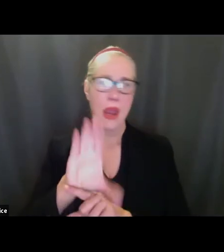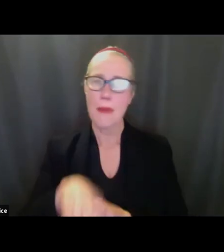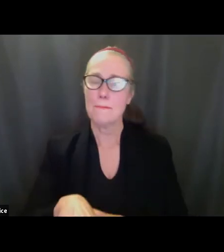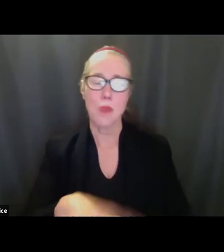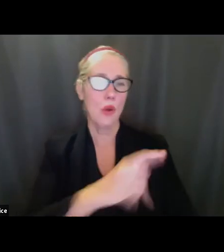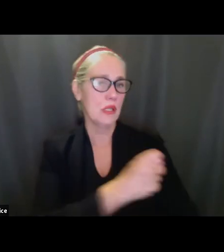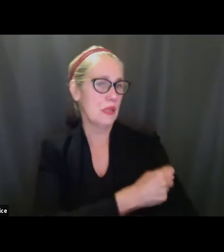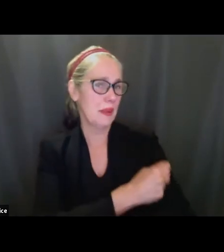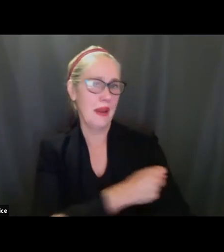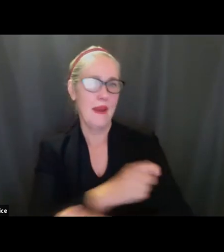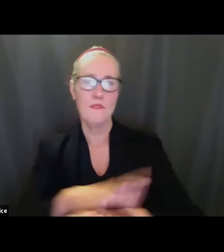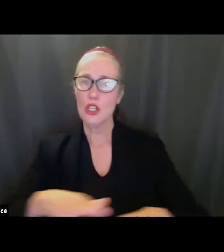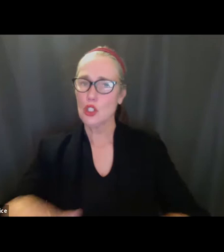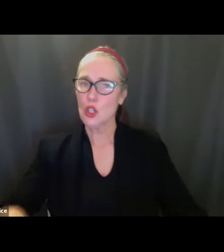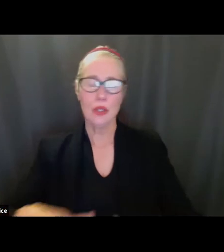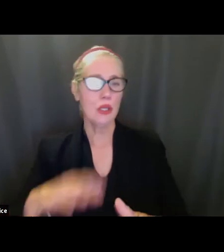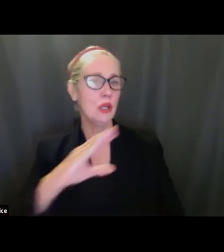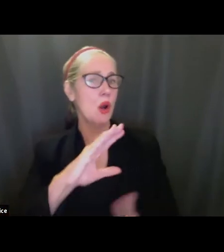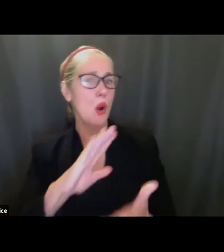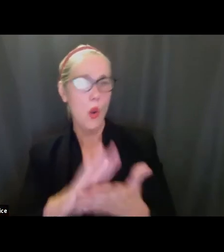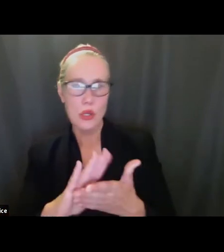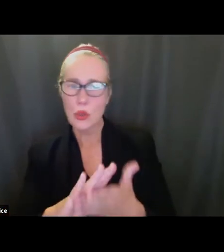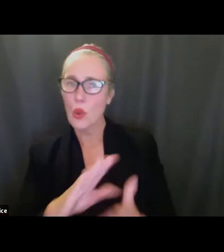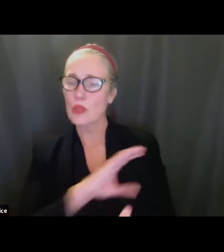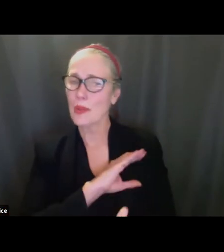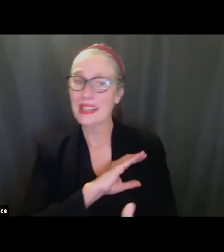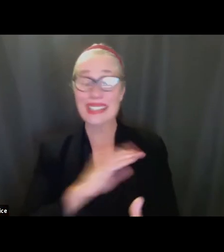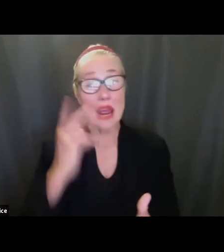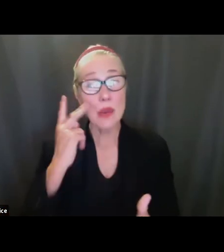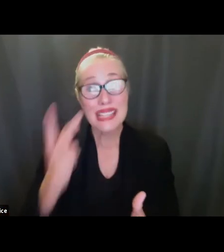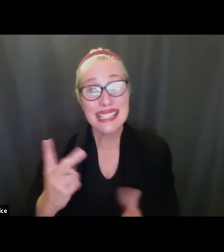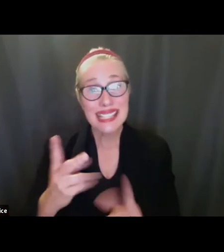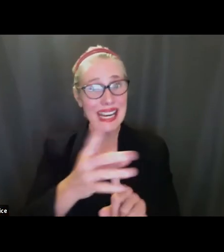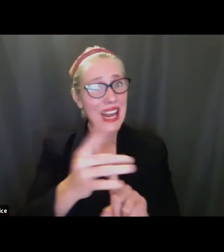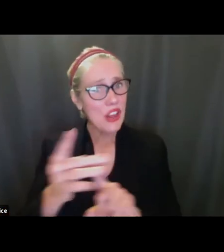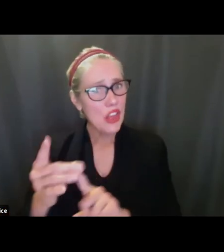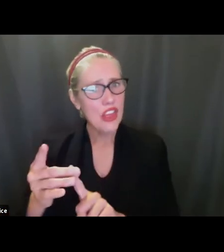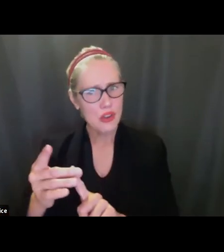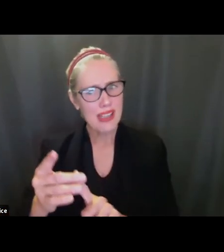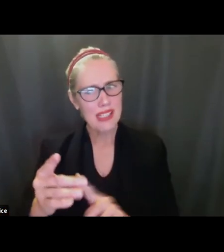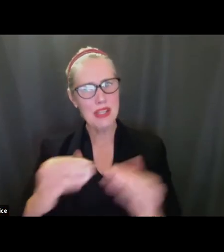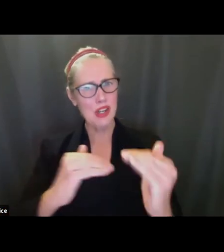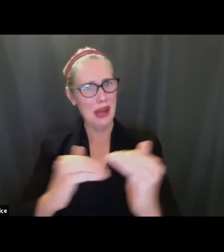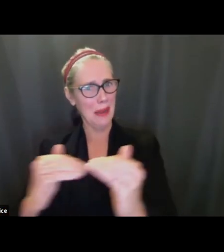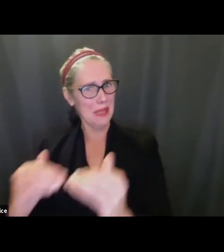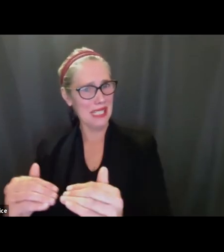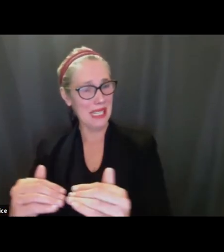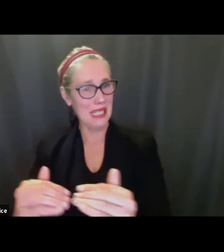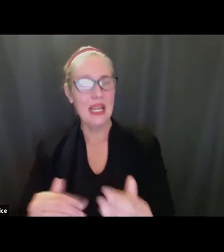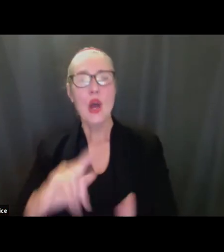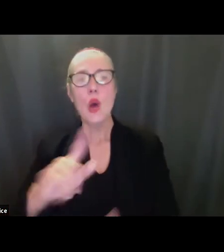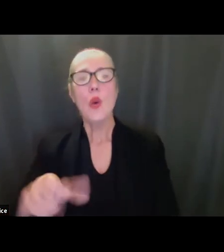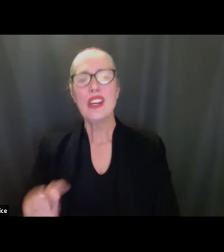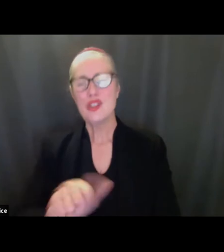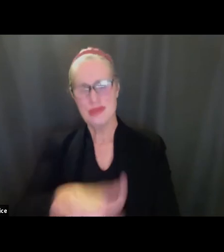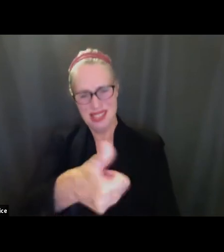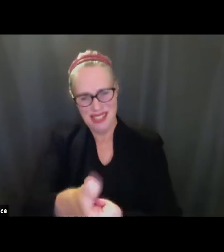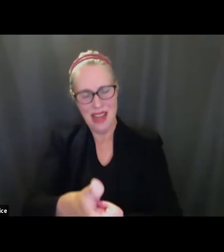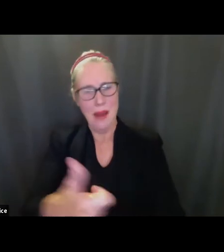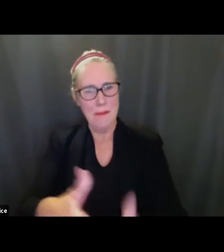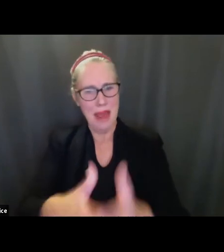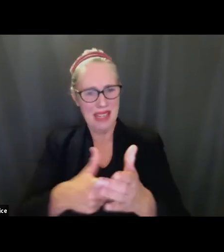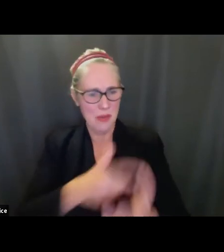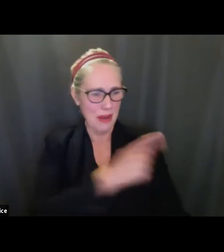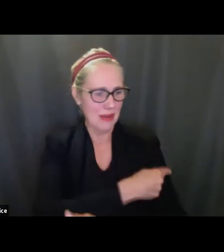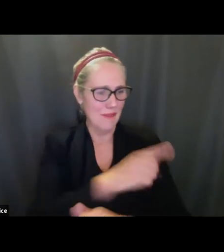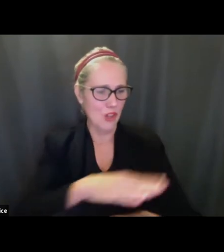shows that transmission of covet in this in these situations is limited imposing a mandatory vaccine for children seems to be